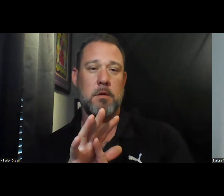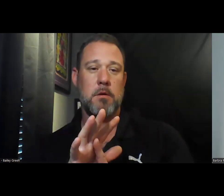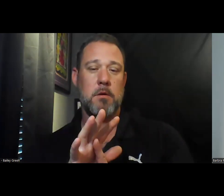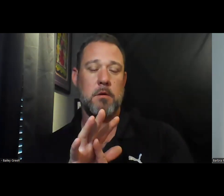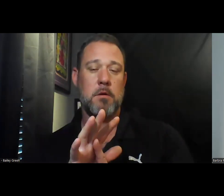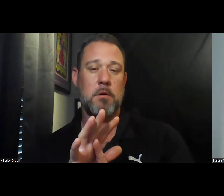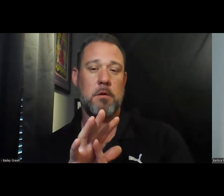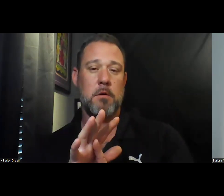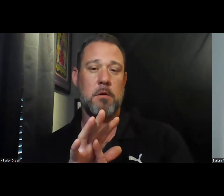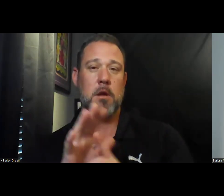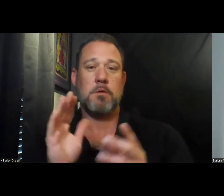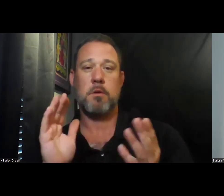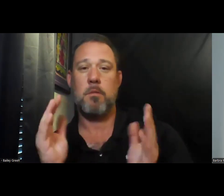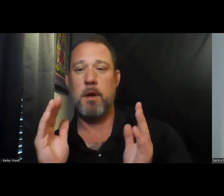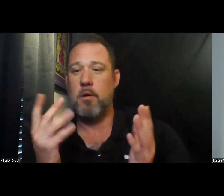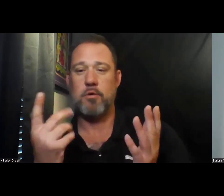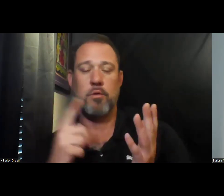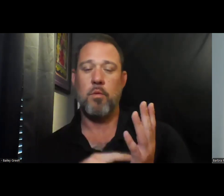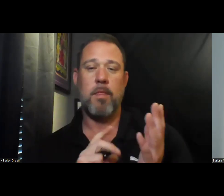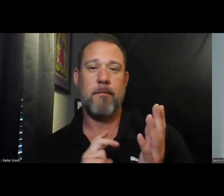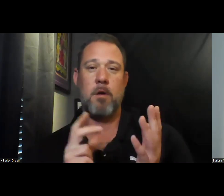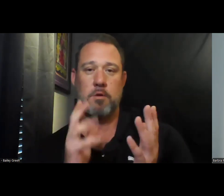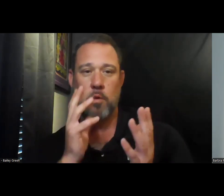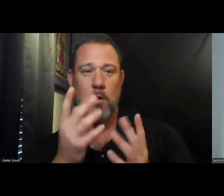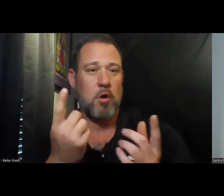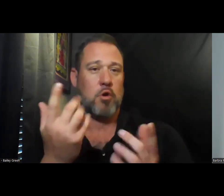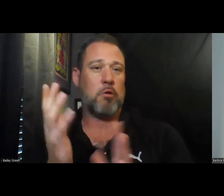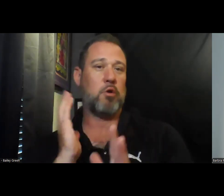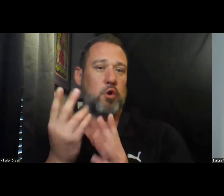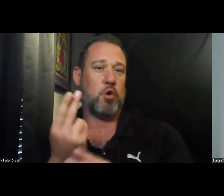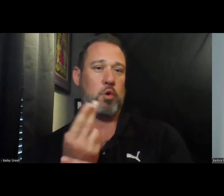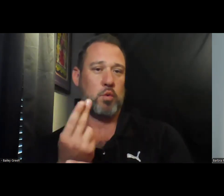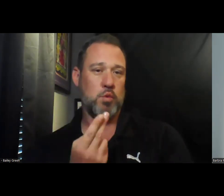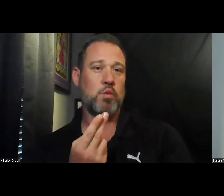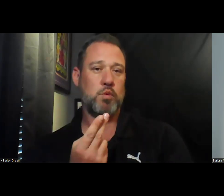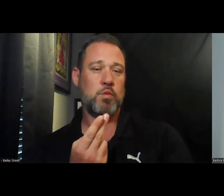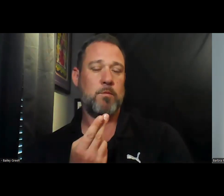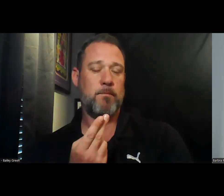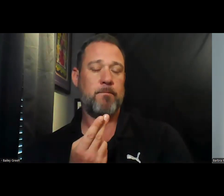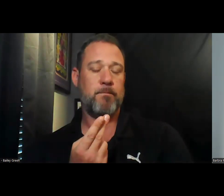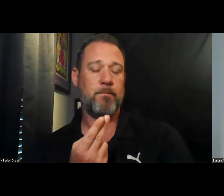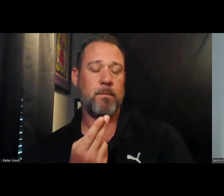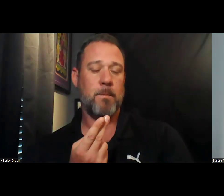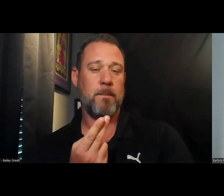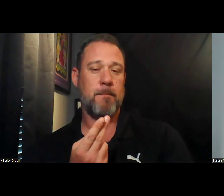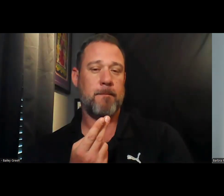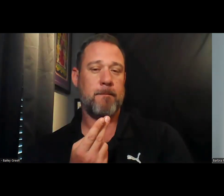something like that as compared to what those funds used to be used for. So,